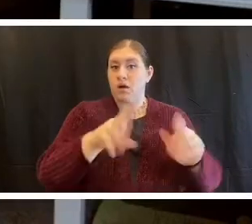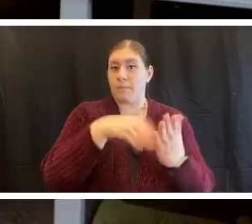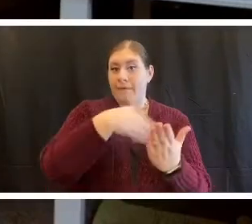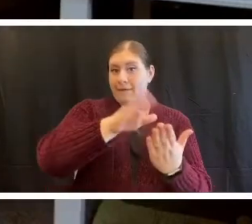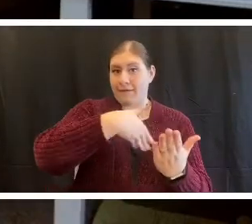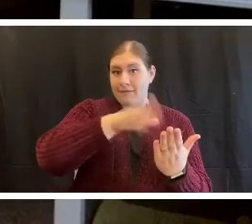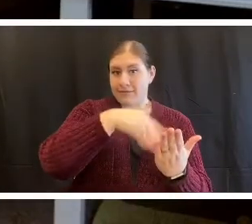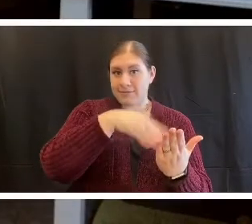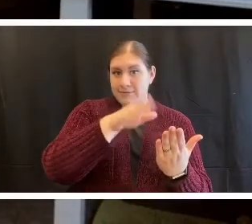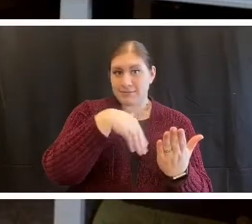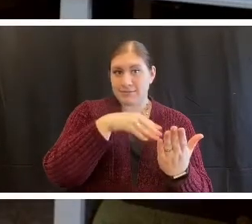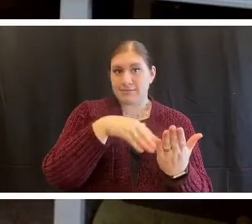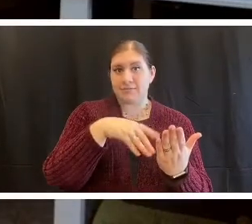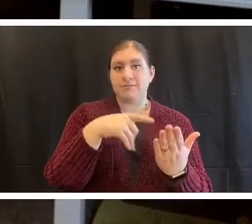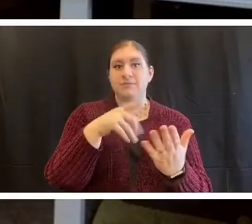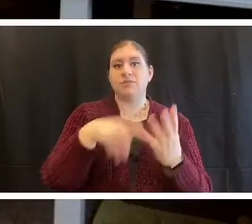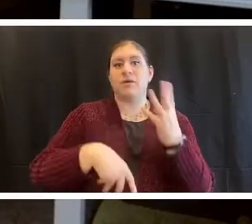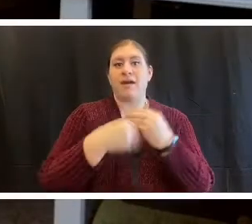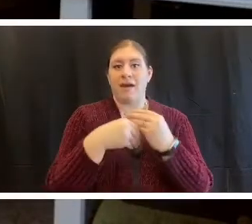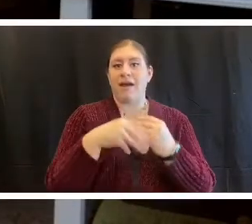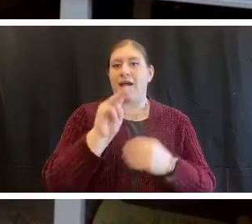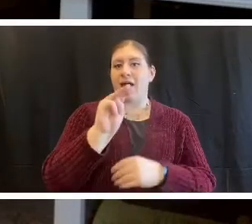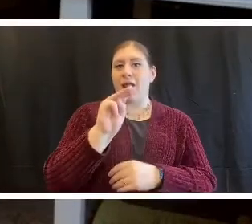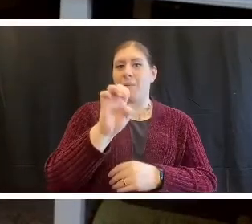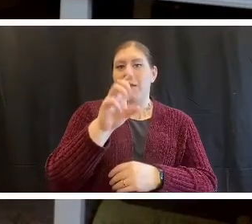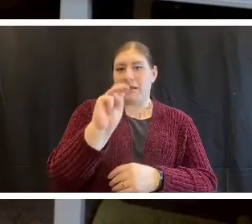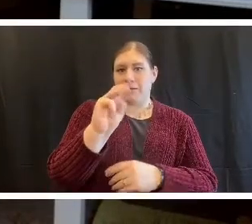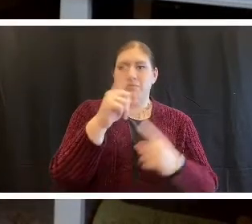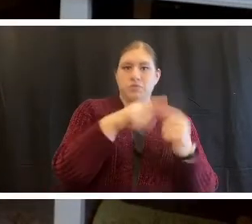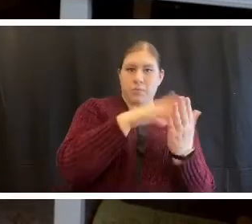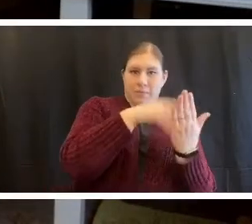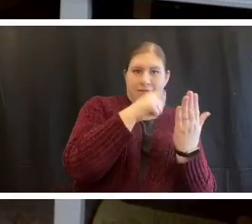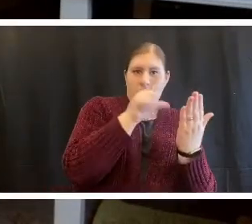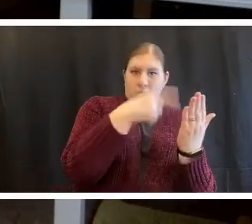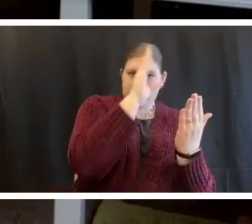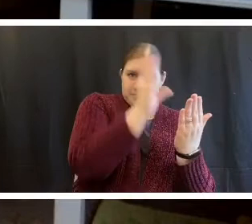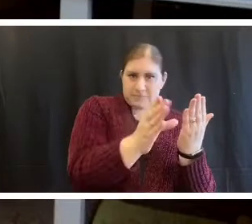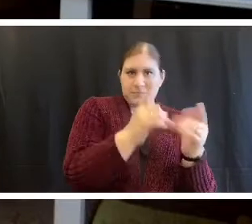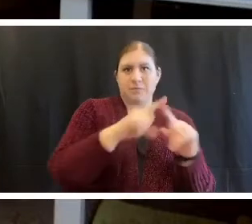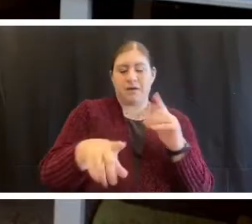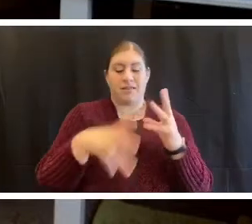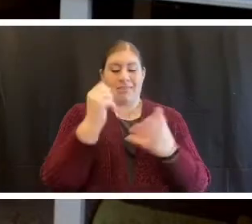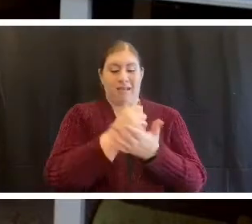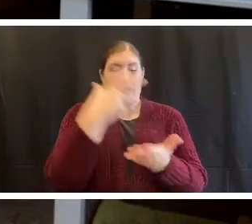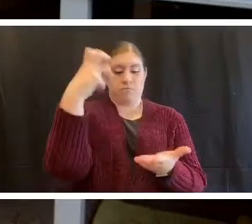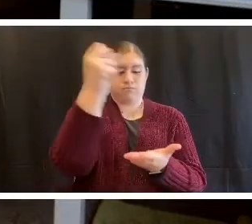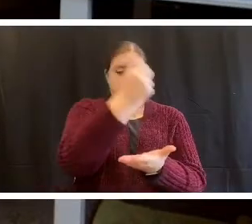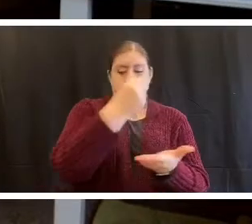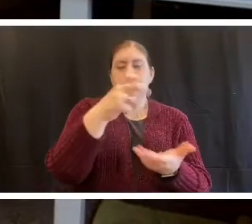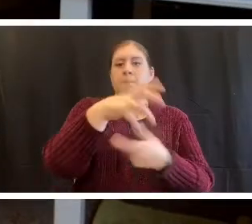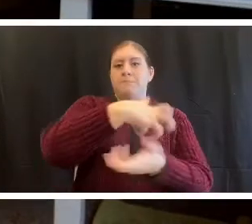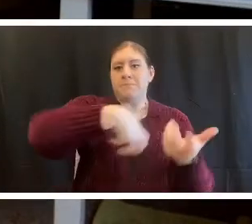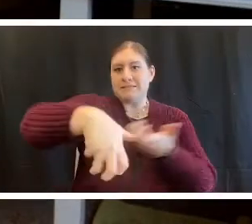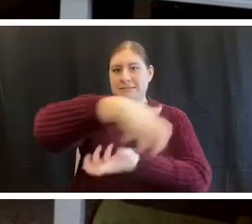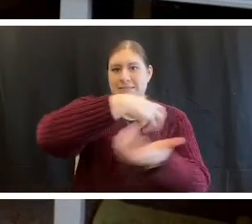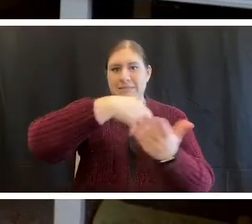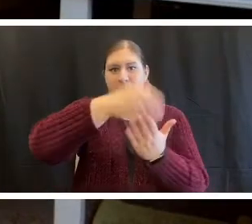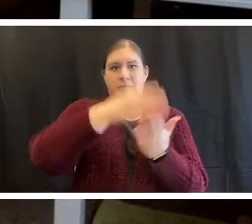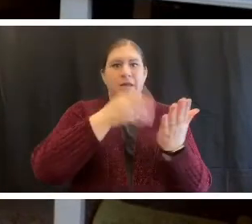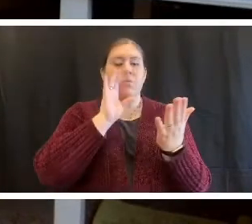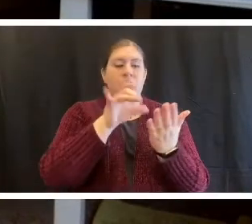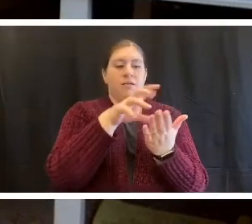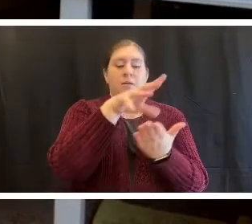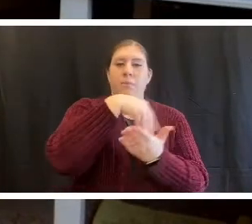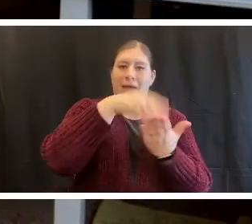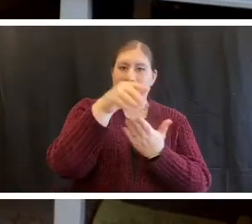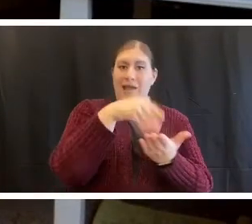painting is we add what's called a medium to the paint. And so squeezing this out and mixing our paint, it extends the paint.